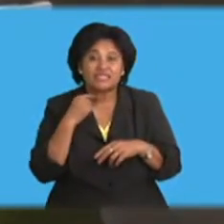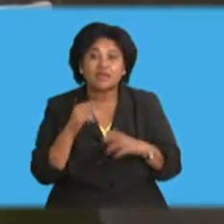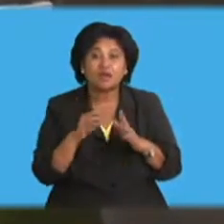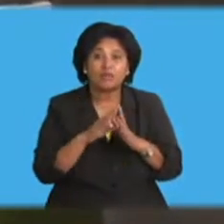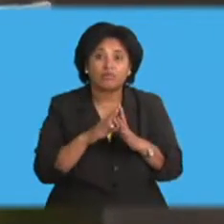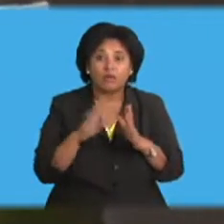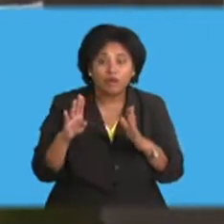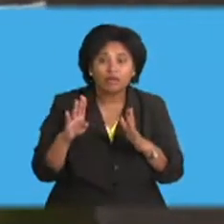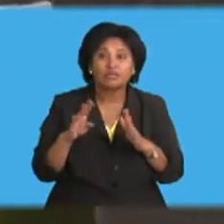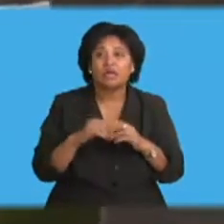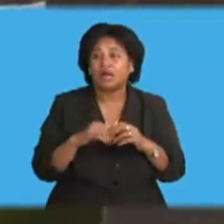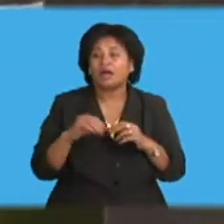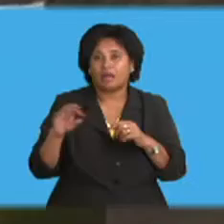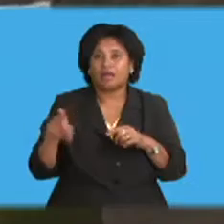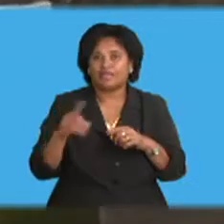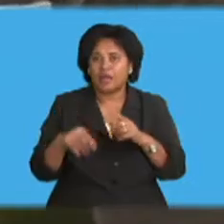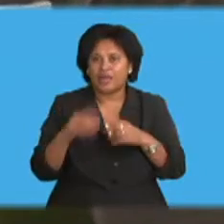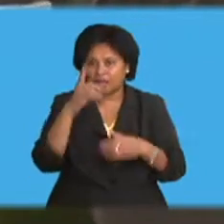is a point